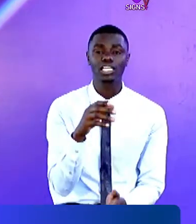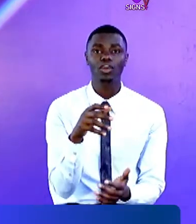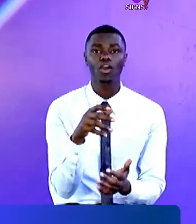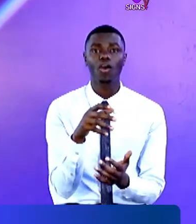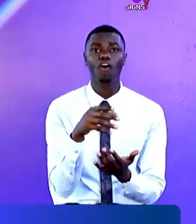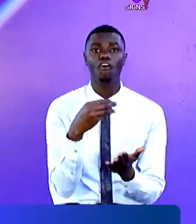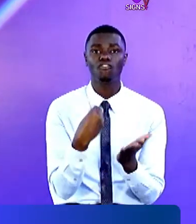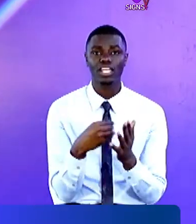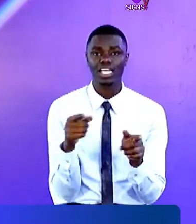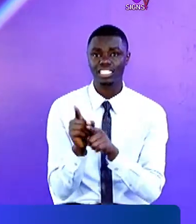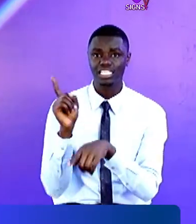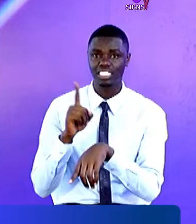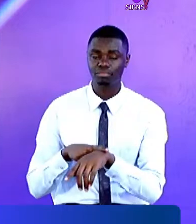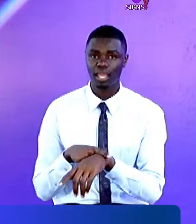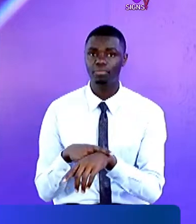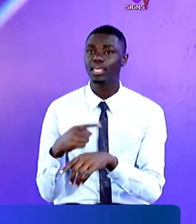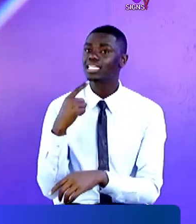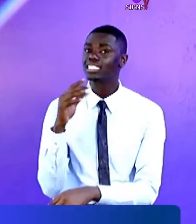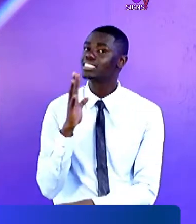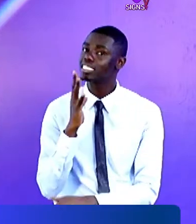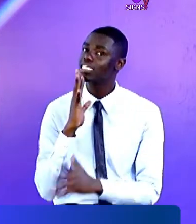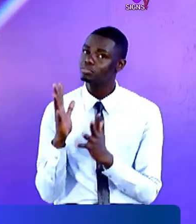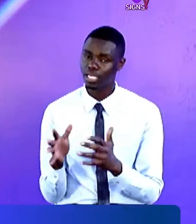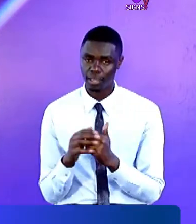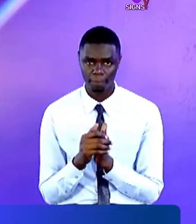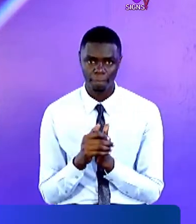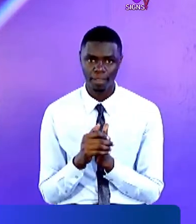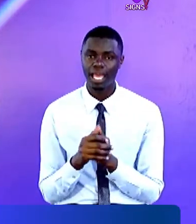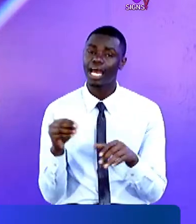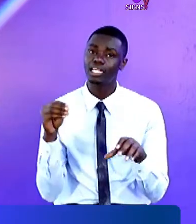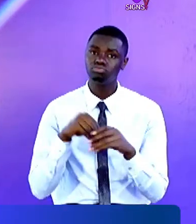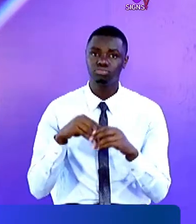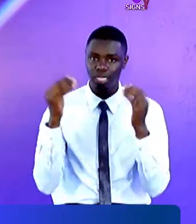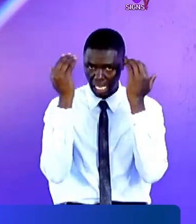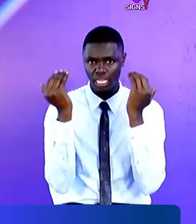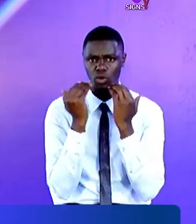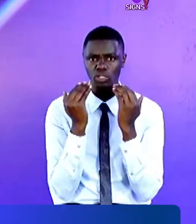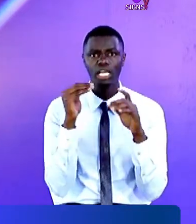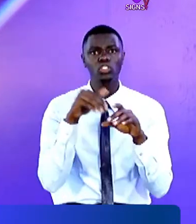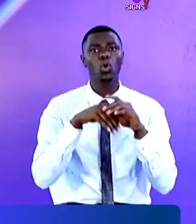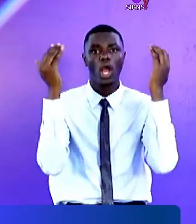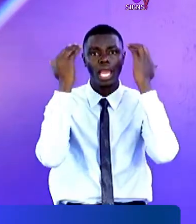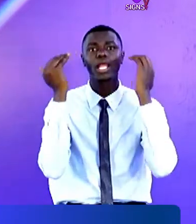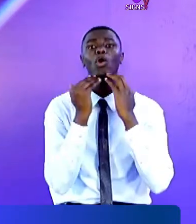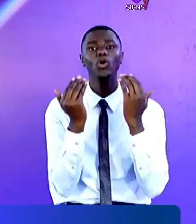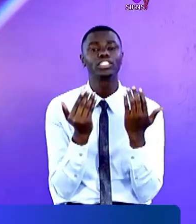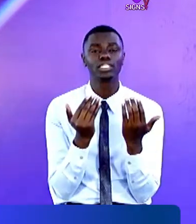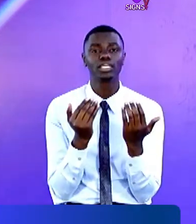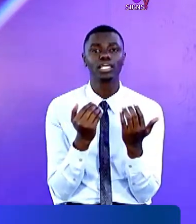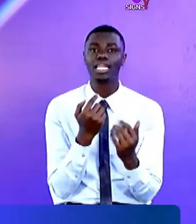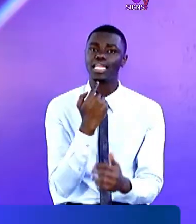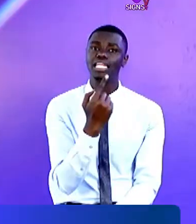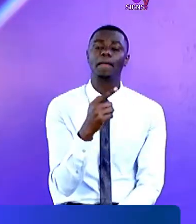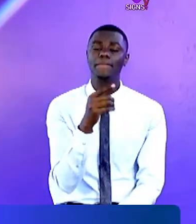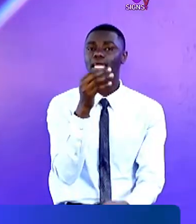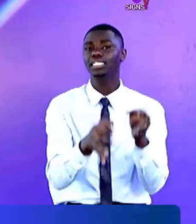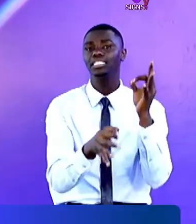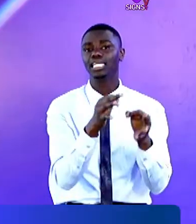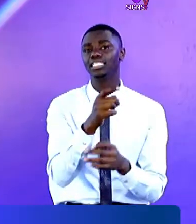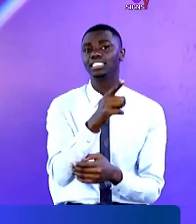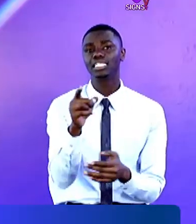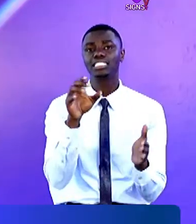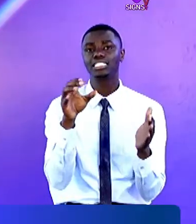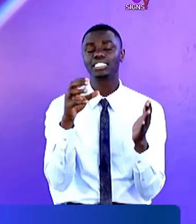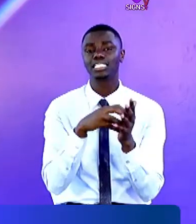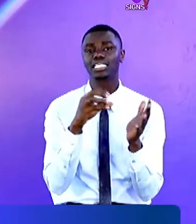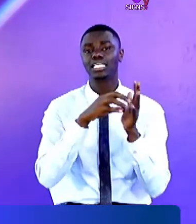time, he's claiming to be a speaker, and we're in court. So when we're in court, I'm telling the judge that this case is